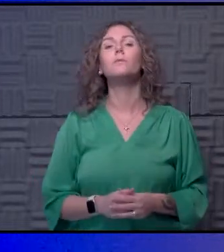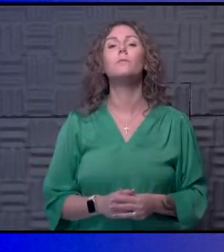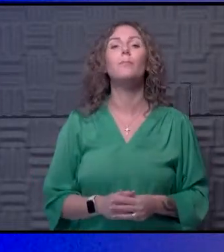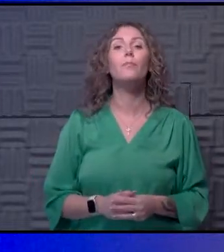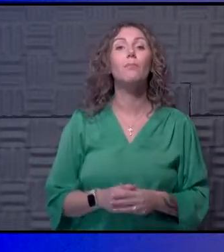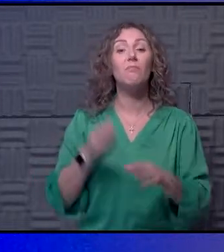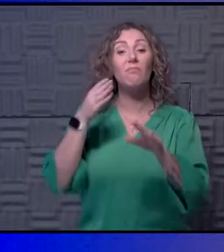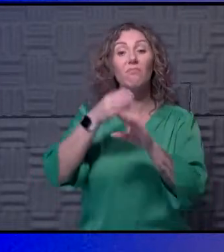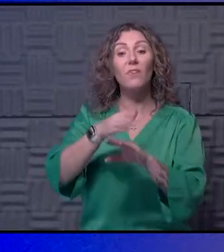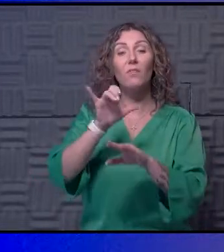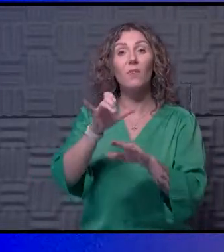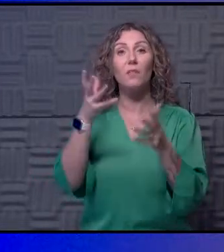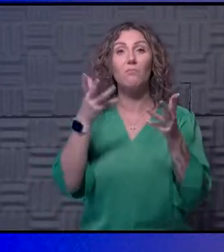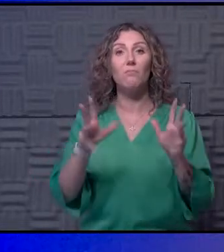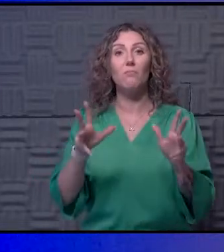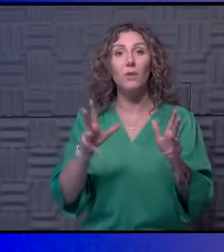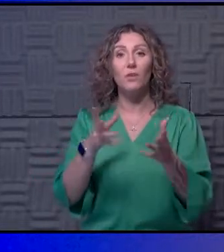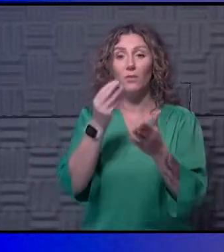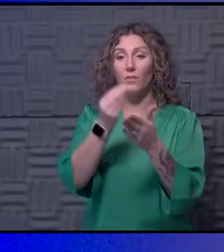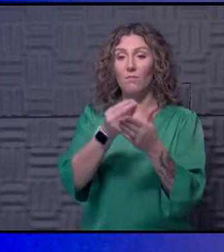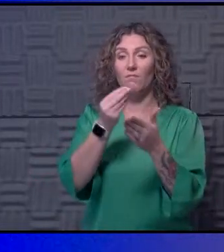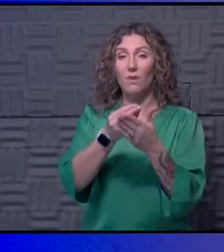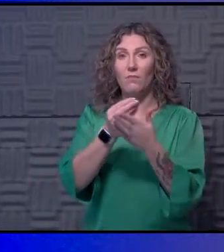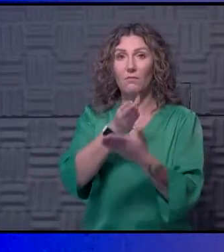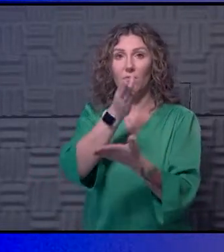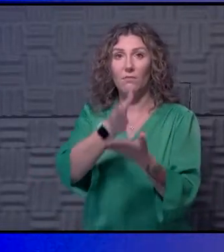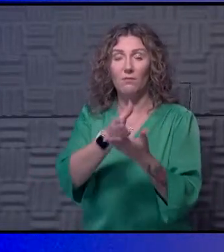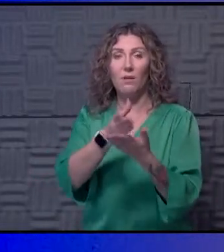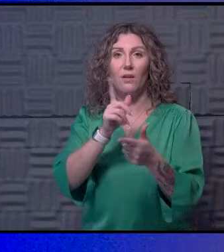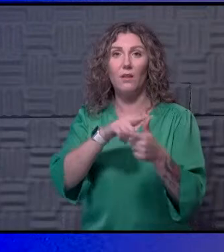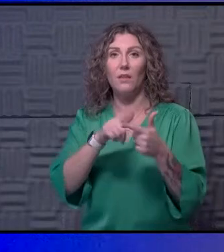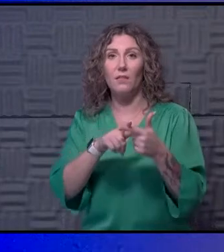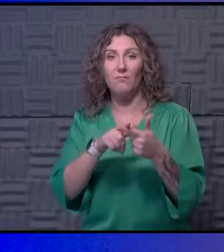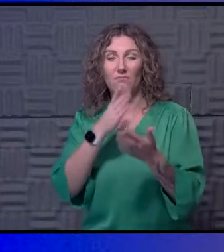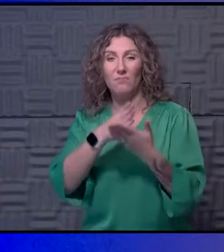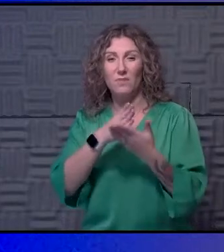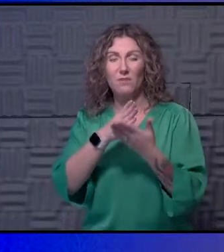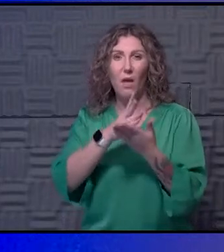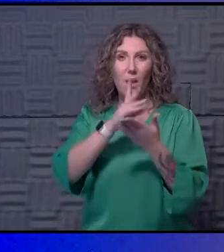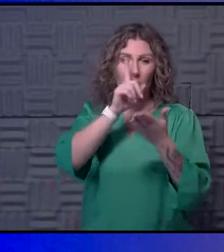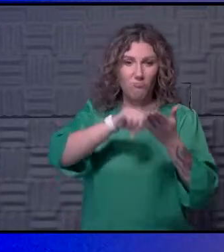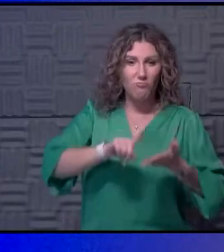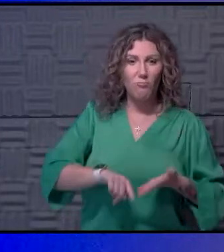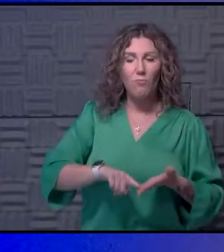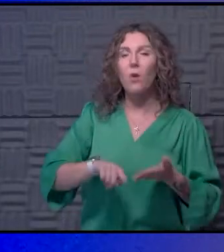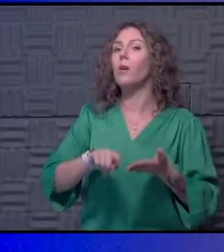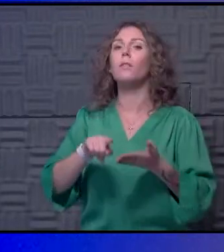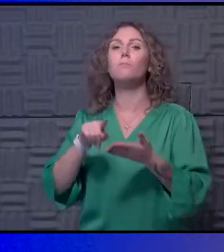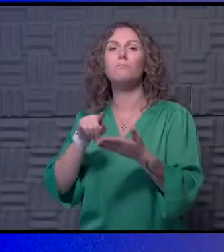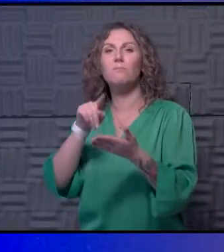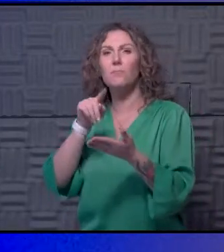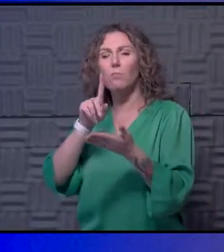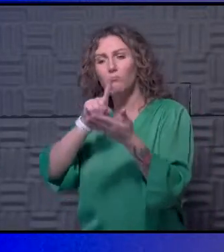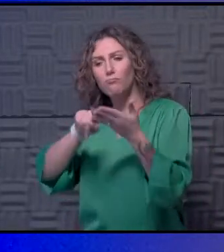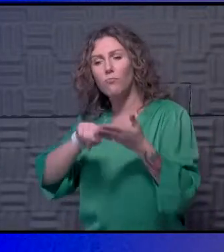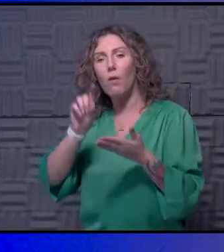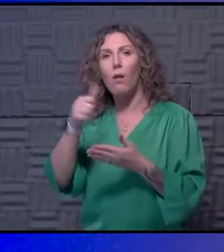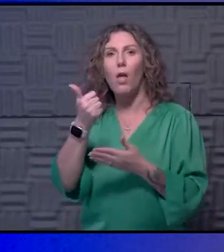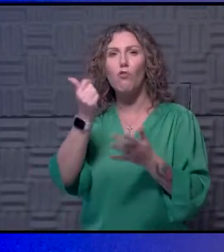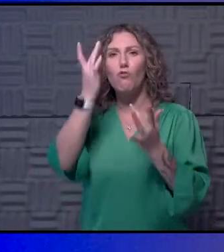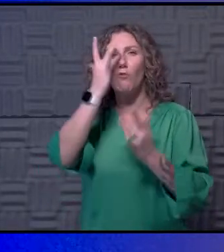after that, kind of the funding dried up, so they really kind of stopped looking at that. They've also looked at it for some other viral